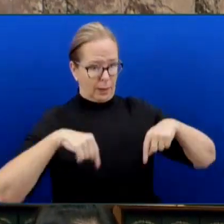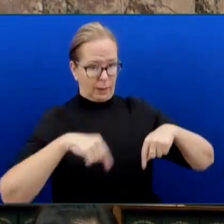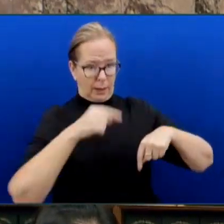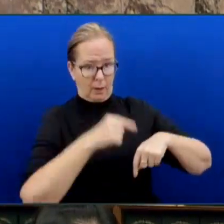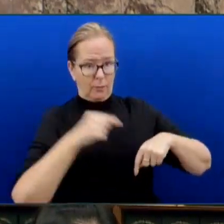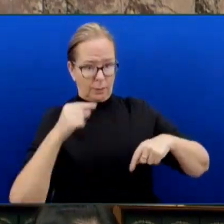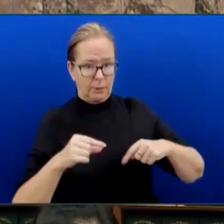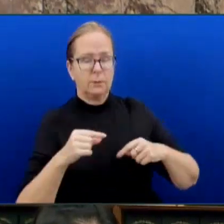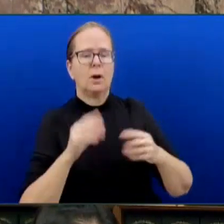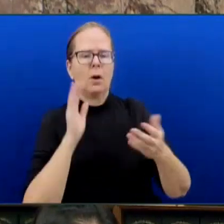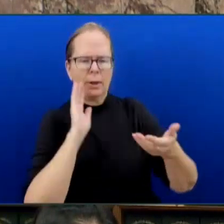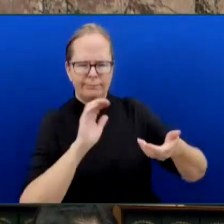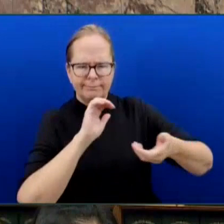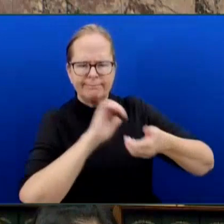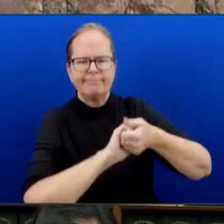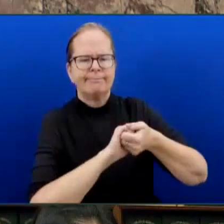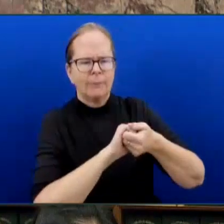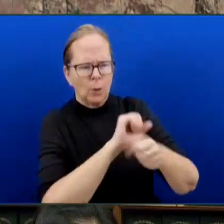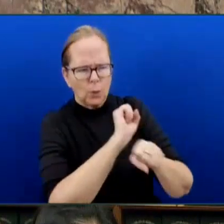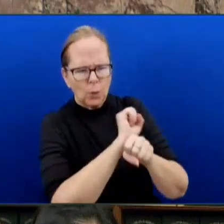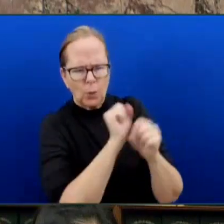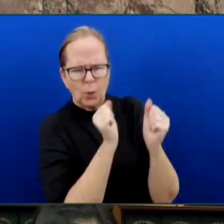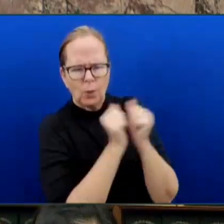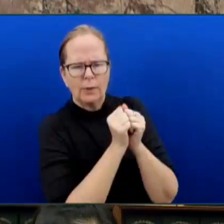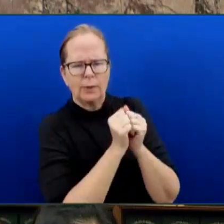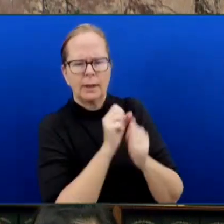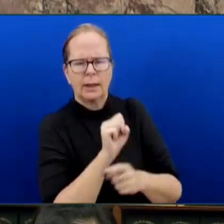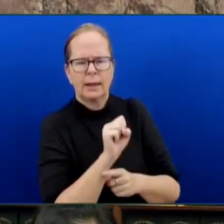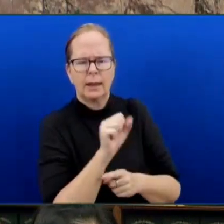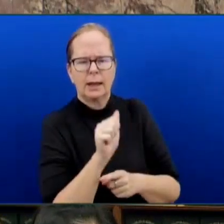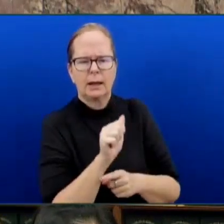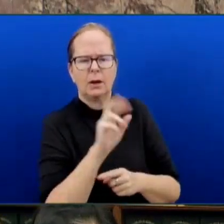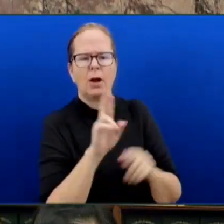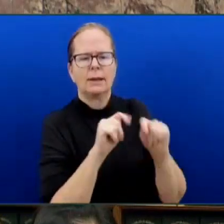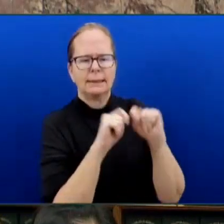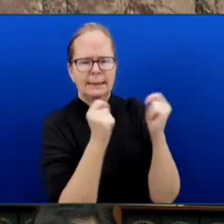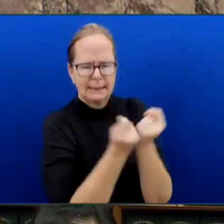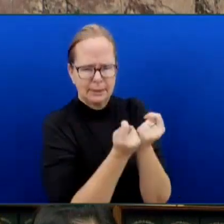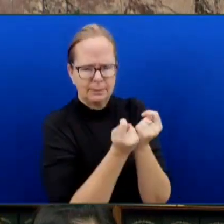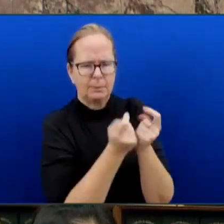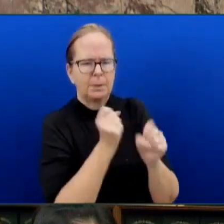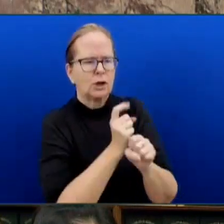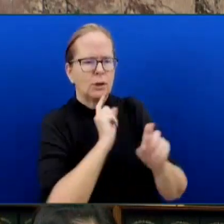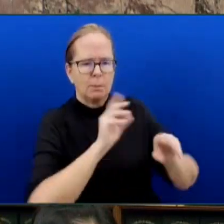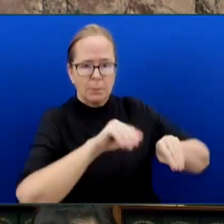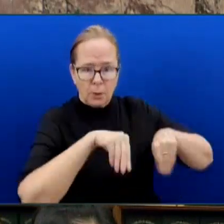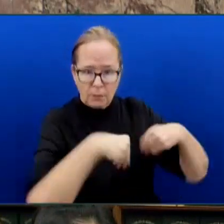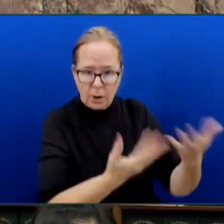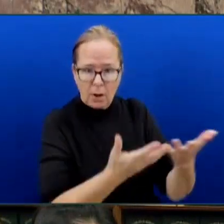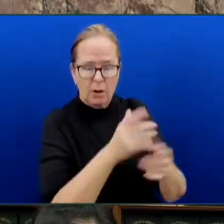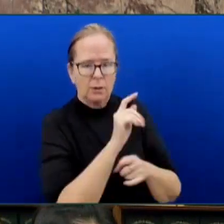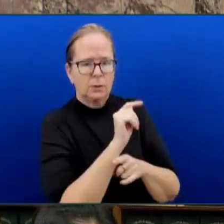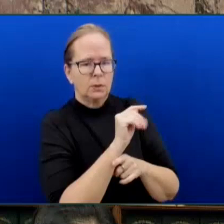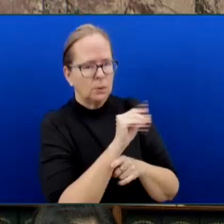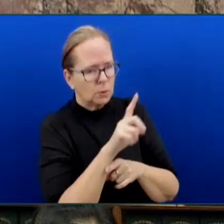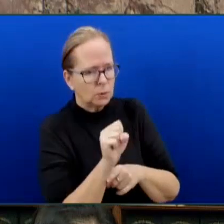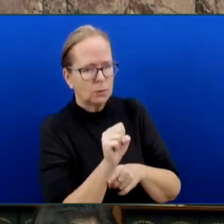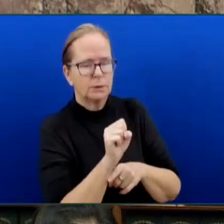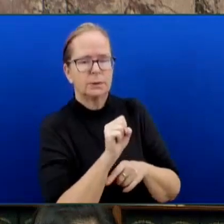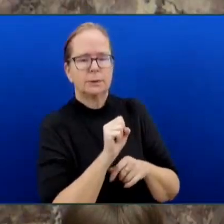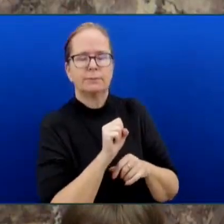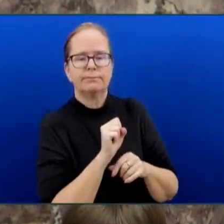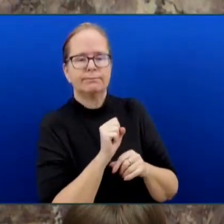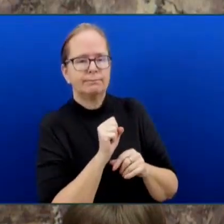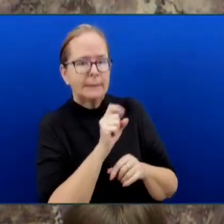the tools that they have done. That's why this government took the unprecedented step to ensure long-term sustainable funding for search and rescue teams across